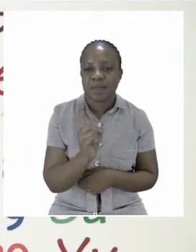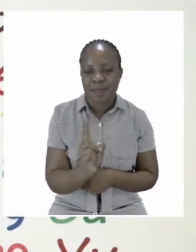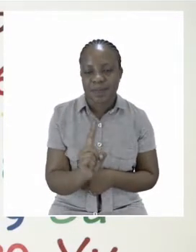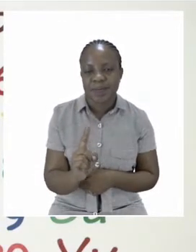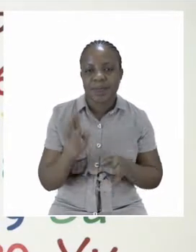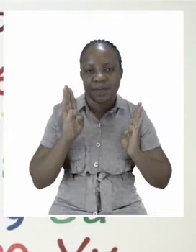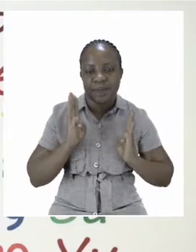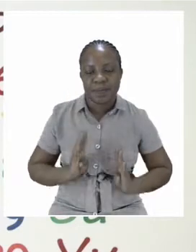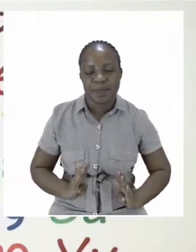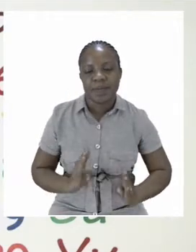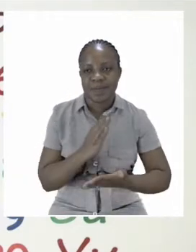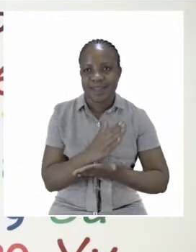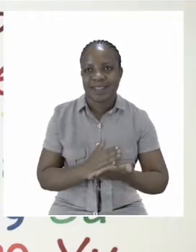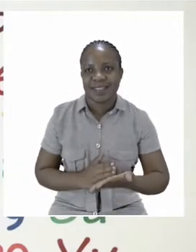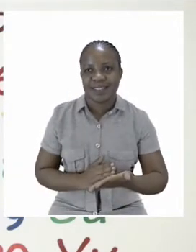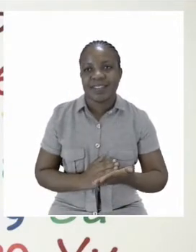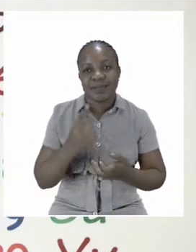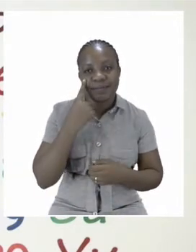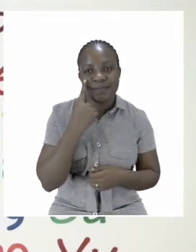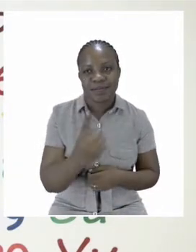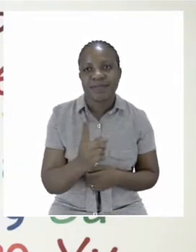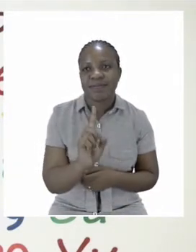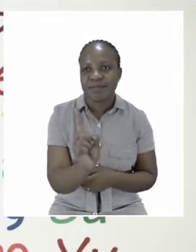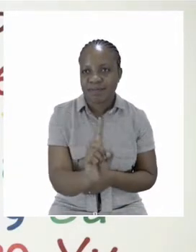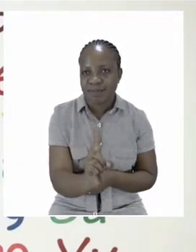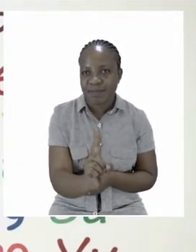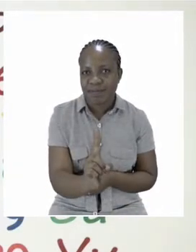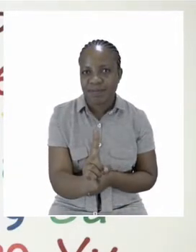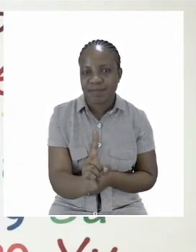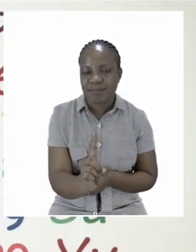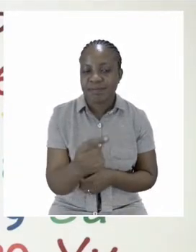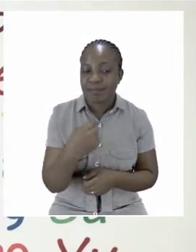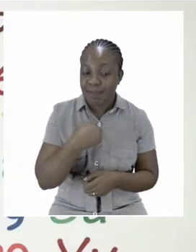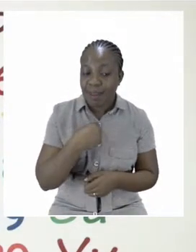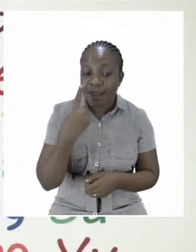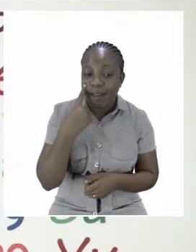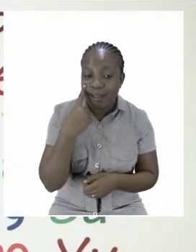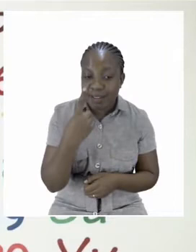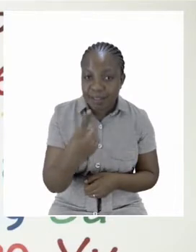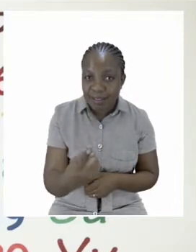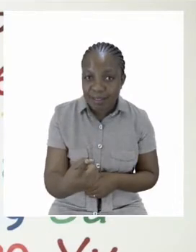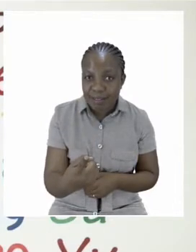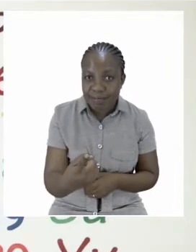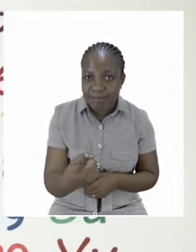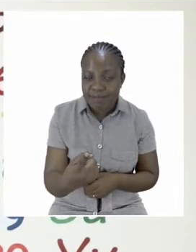see? What body part can you see? I can see the